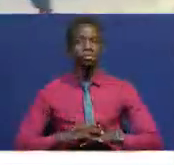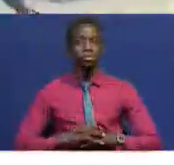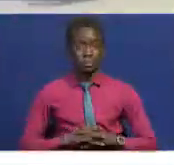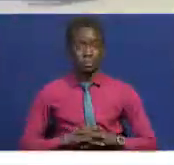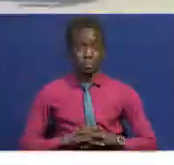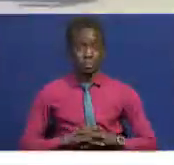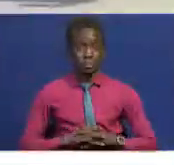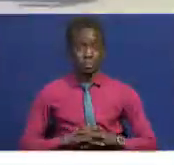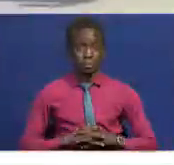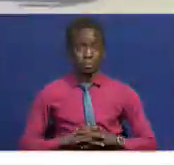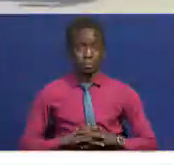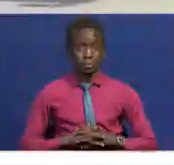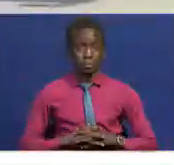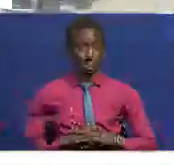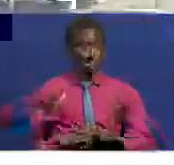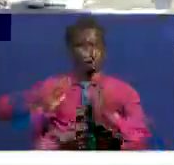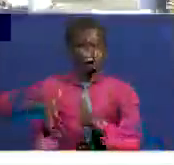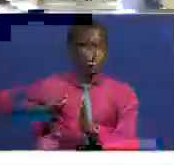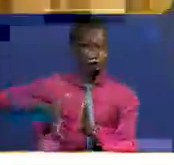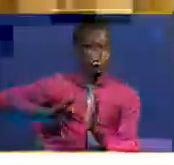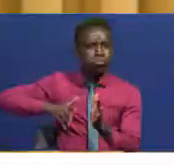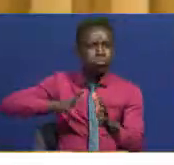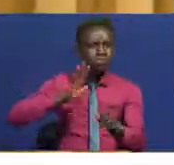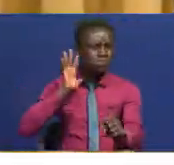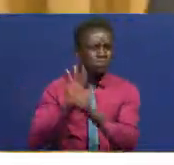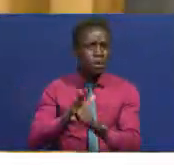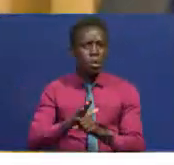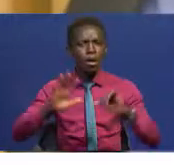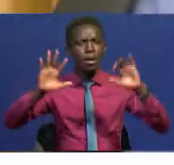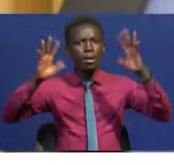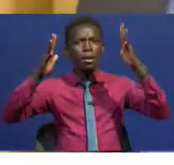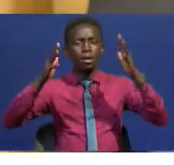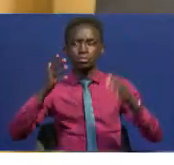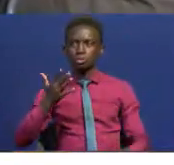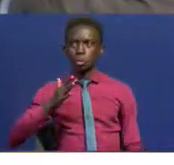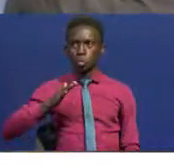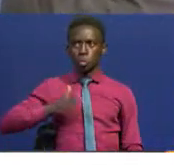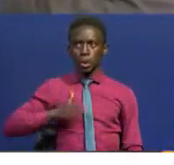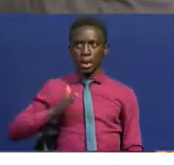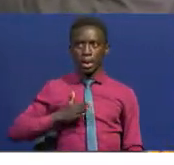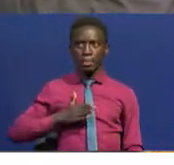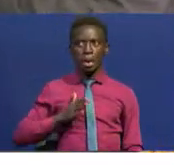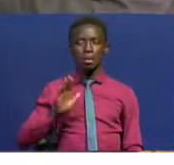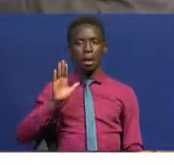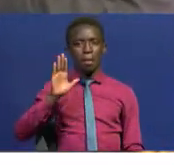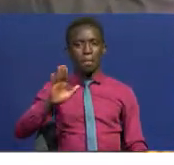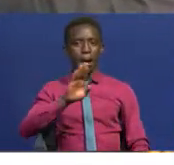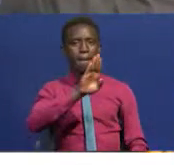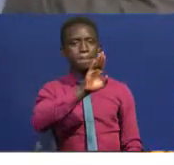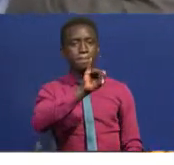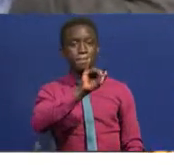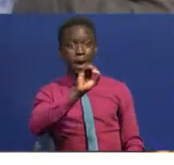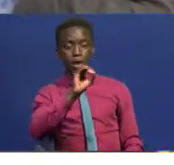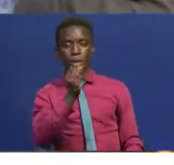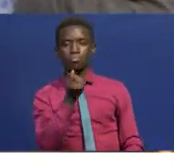They gathered to celebrate seasoned women biomedical engineers.